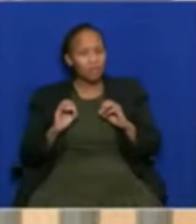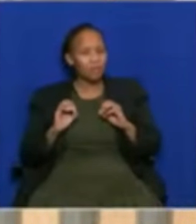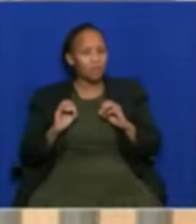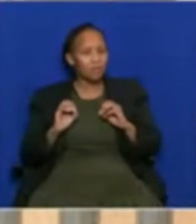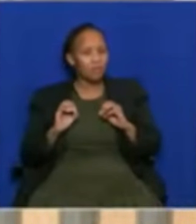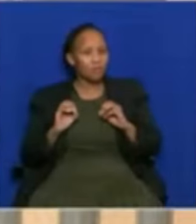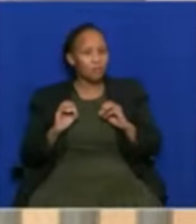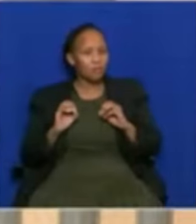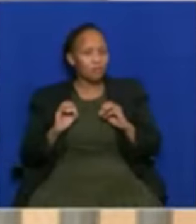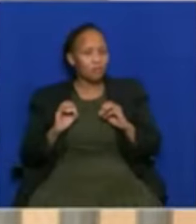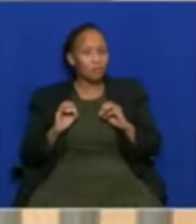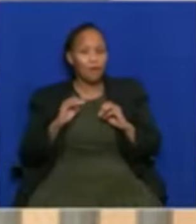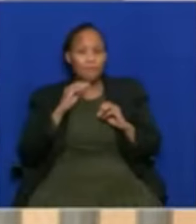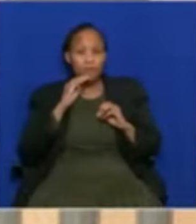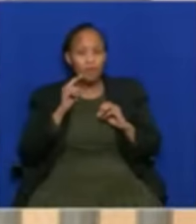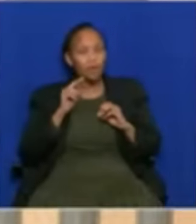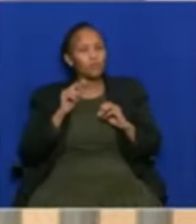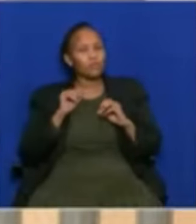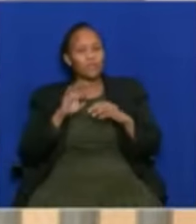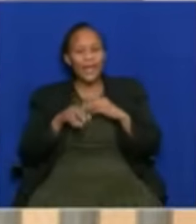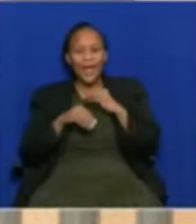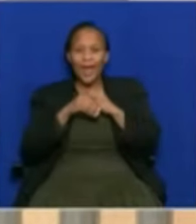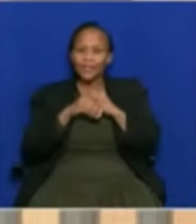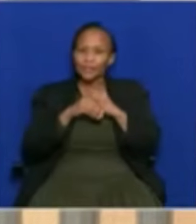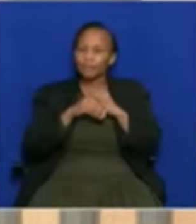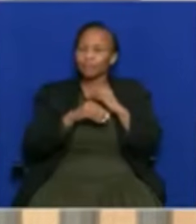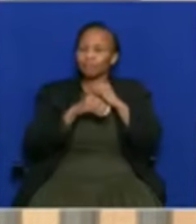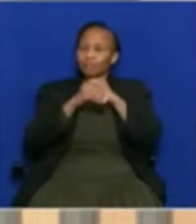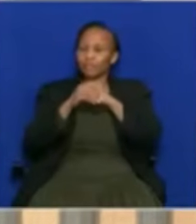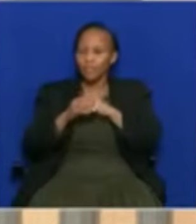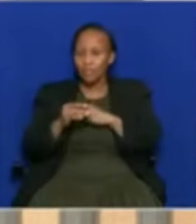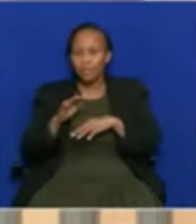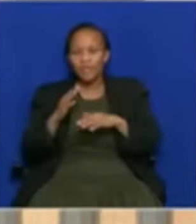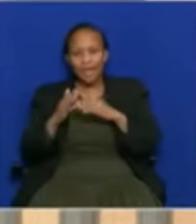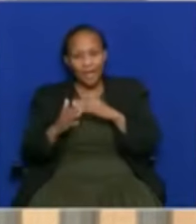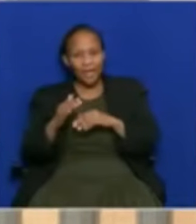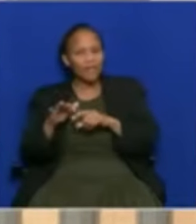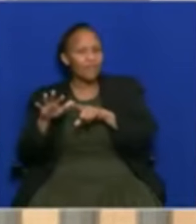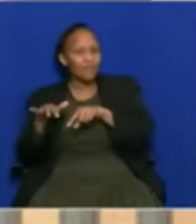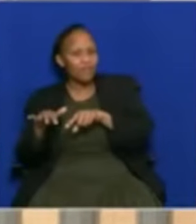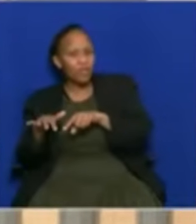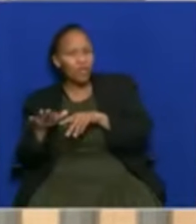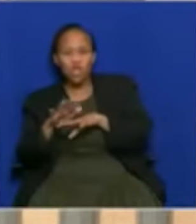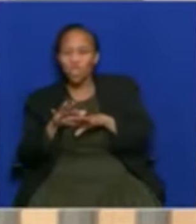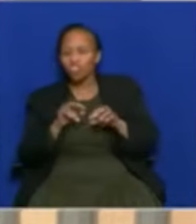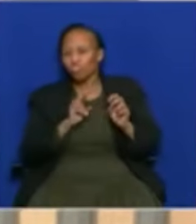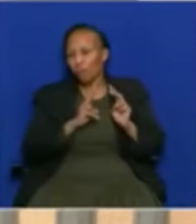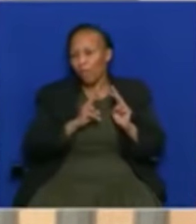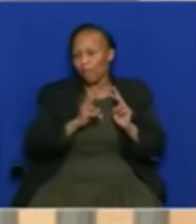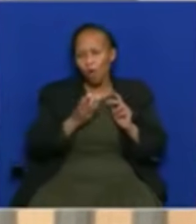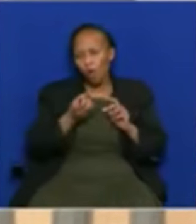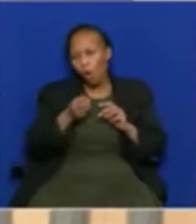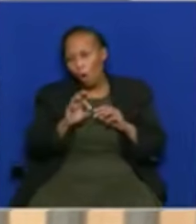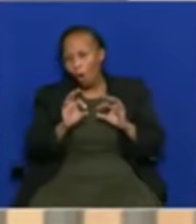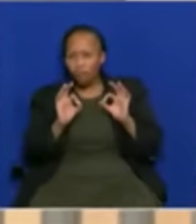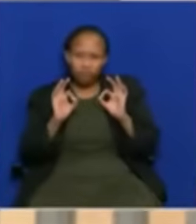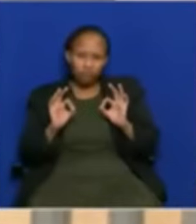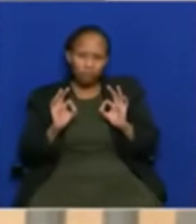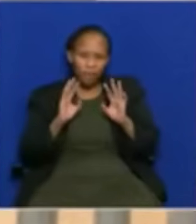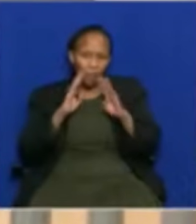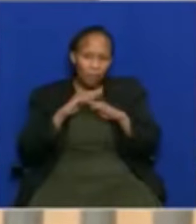adding up, they ended up with 15 where it ought to have been 12. Is that the issue? Or they were not properly marked in a sense